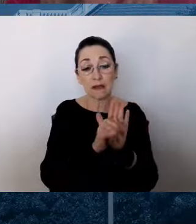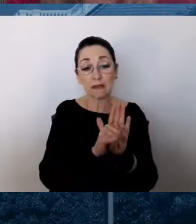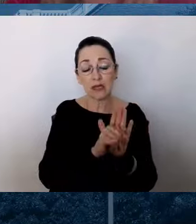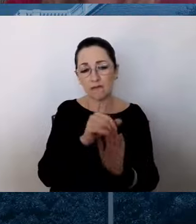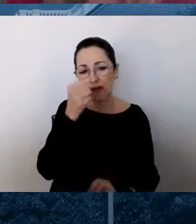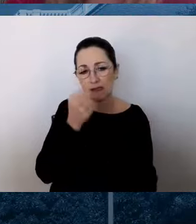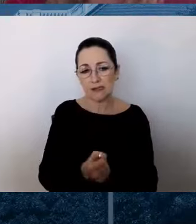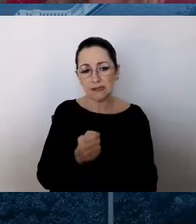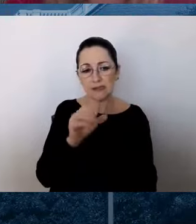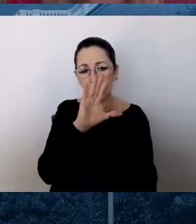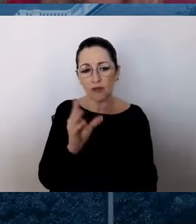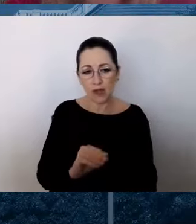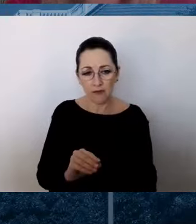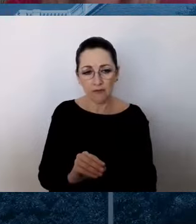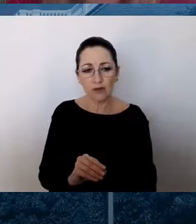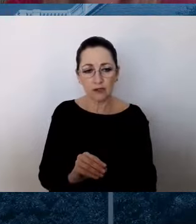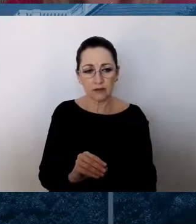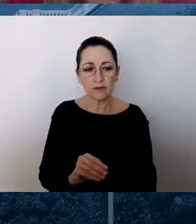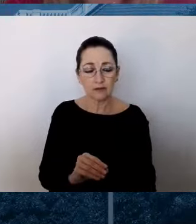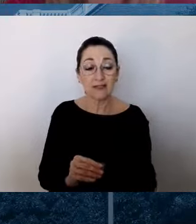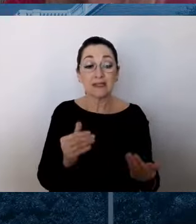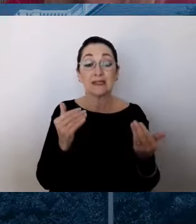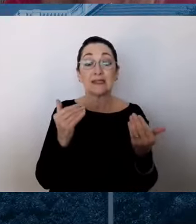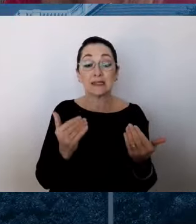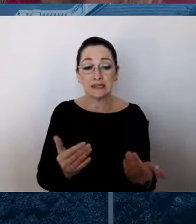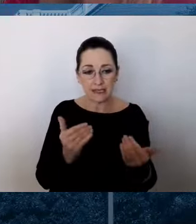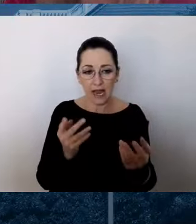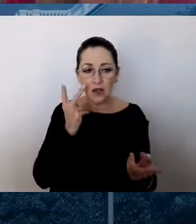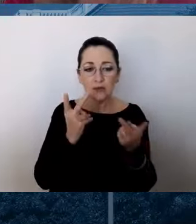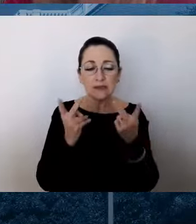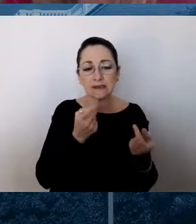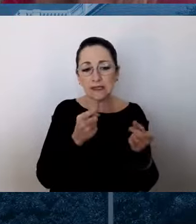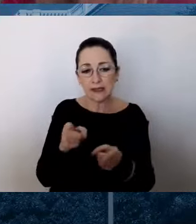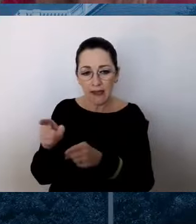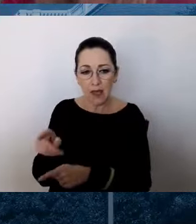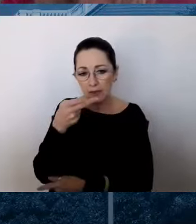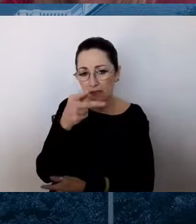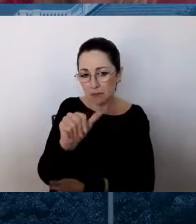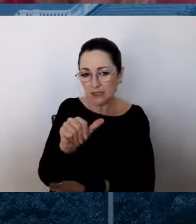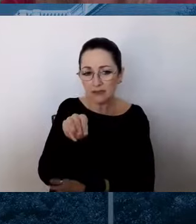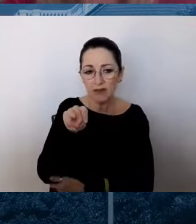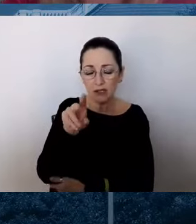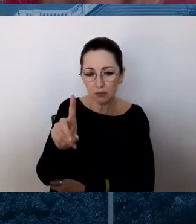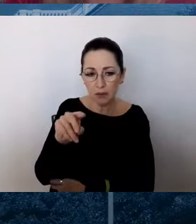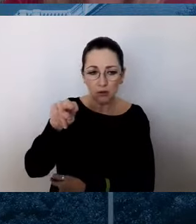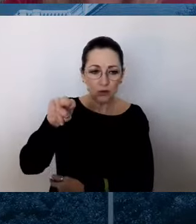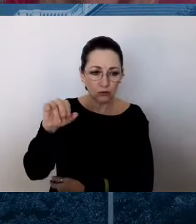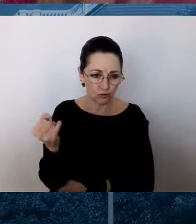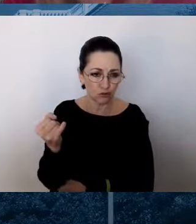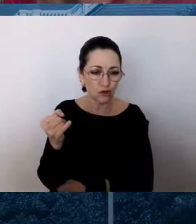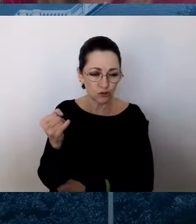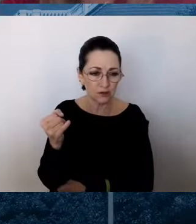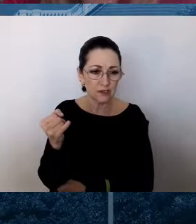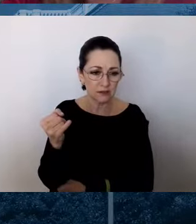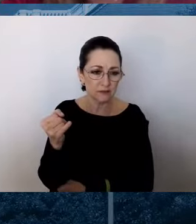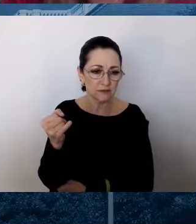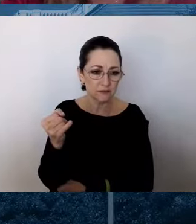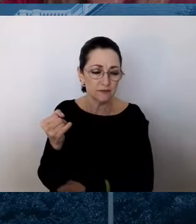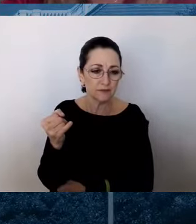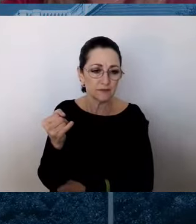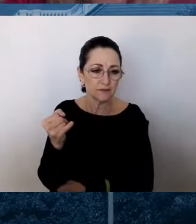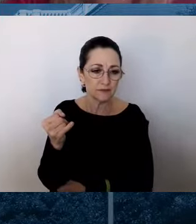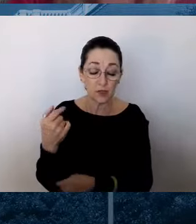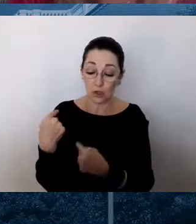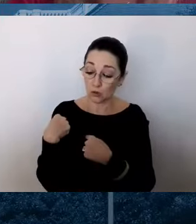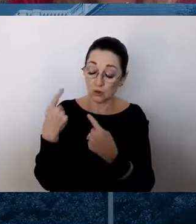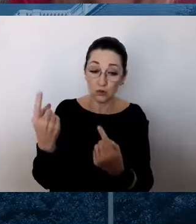US, including in surrounding states like Pennsylvania and Maryland and New Jersey.